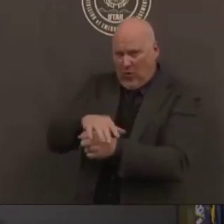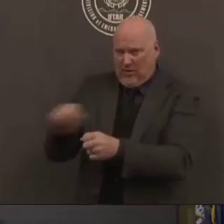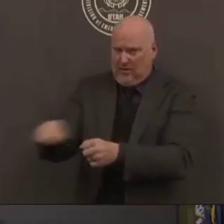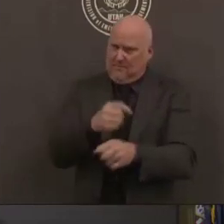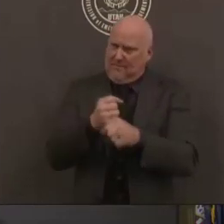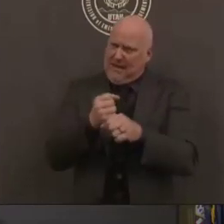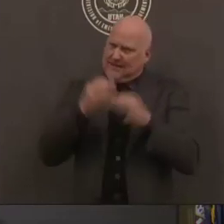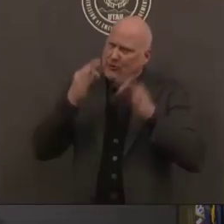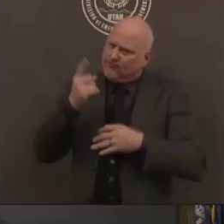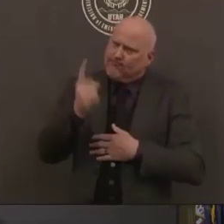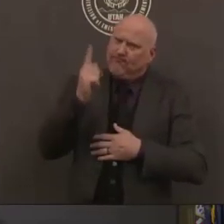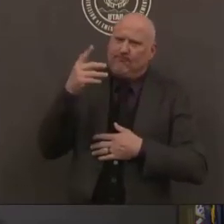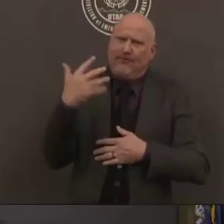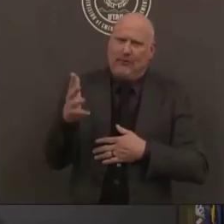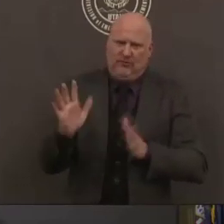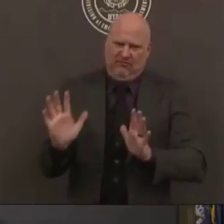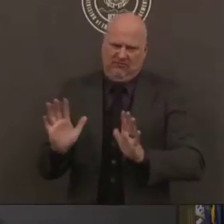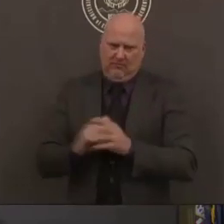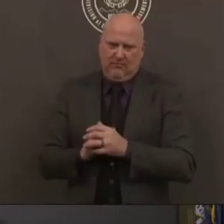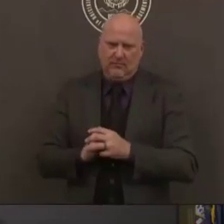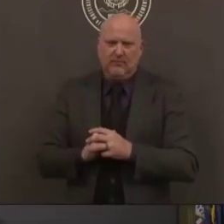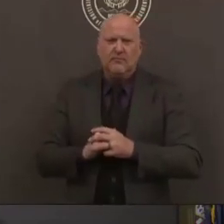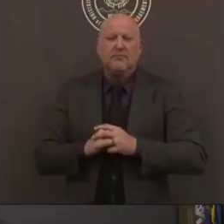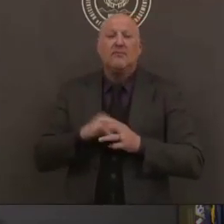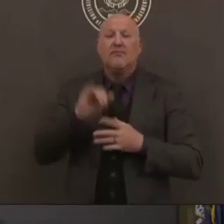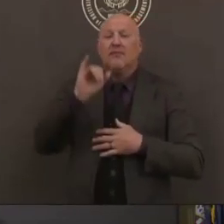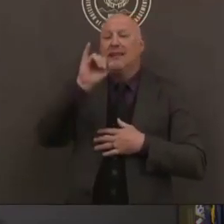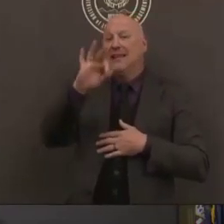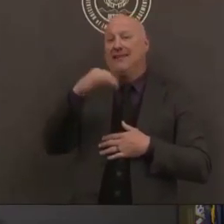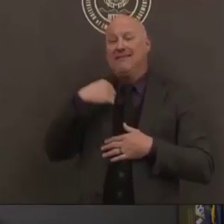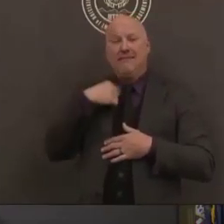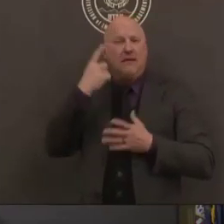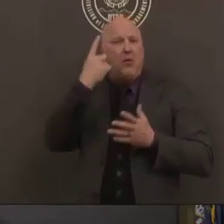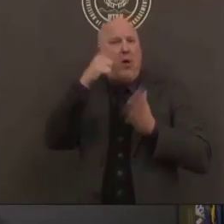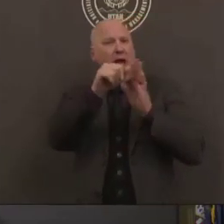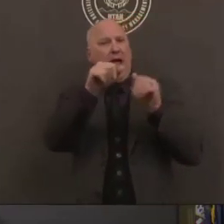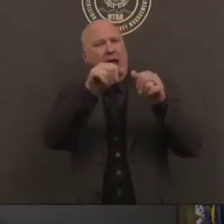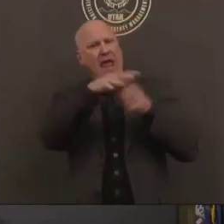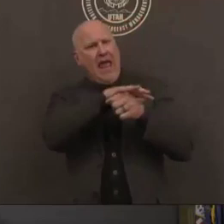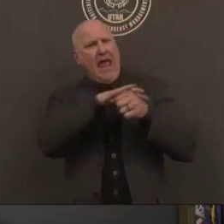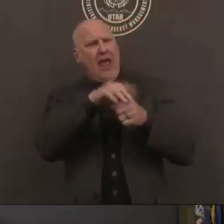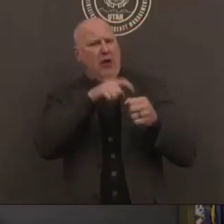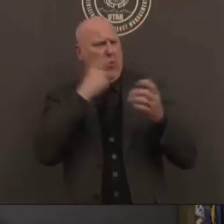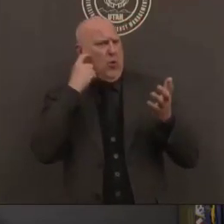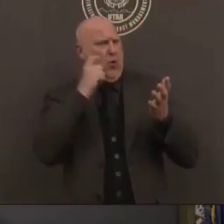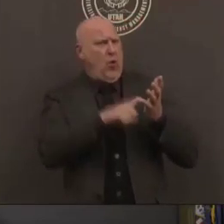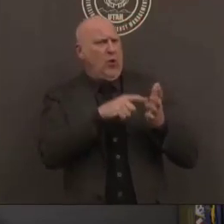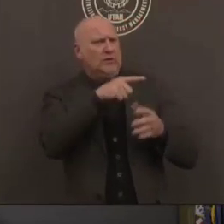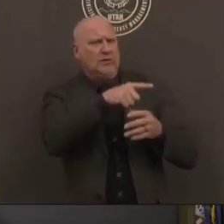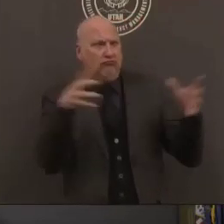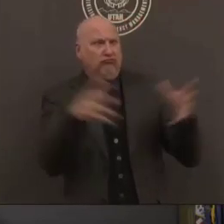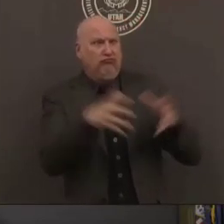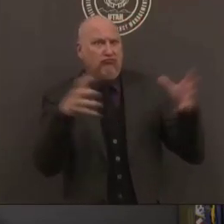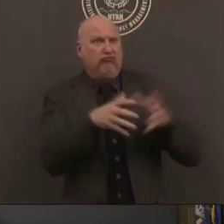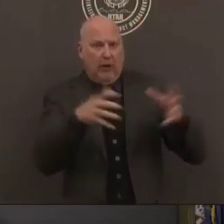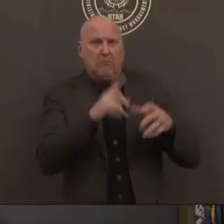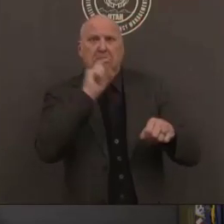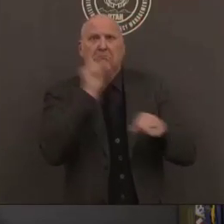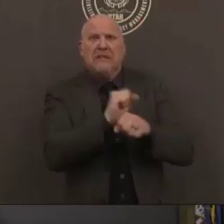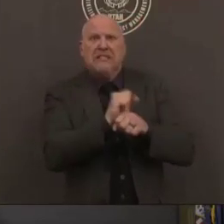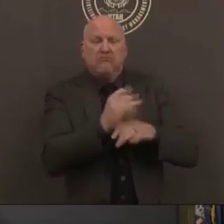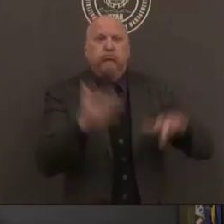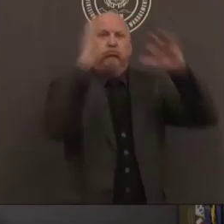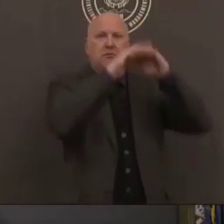seeing any increasing points that would lead us to want to advise for more strict guidelines or stricter enforcement of these